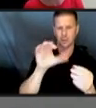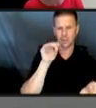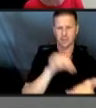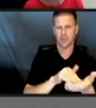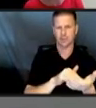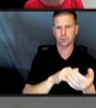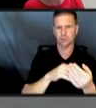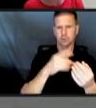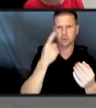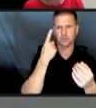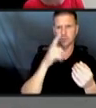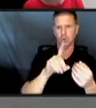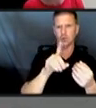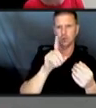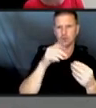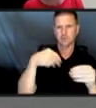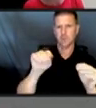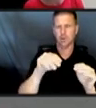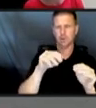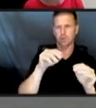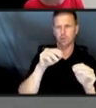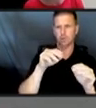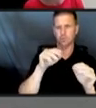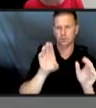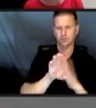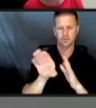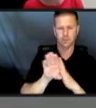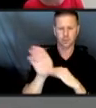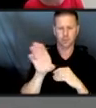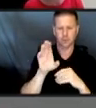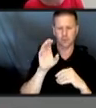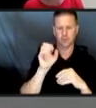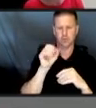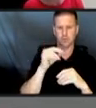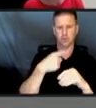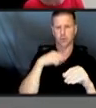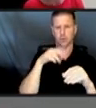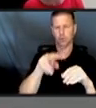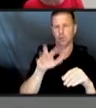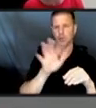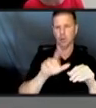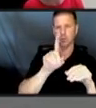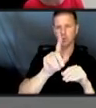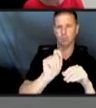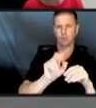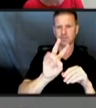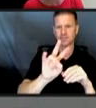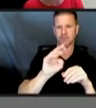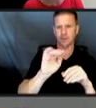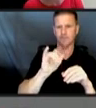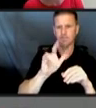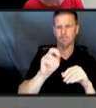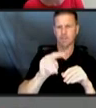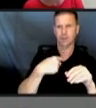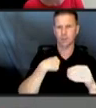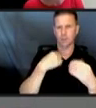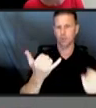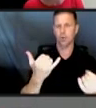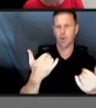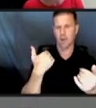$900,000 for sale development. So we're looking at about $1.7 million that we currently